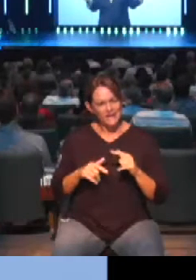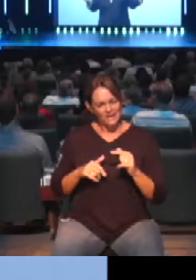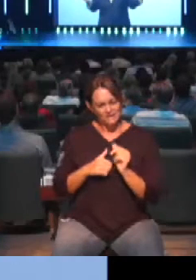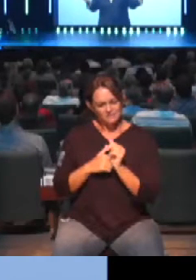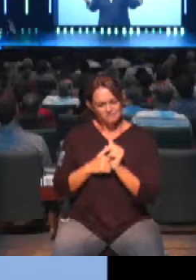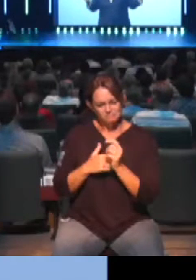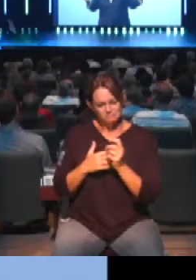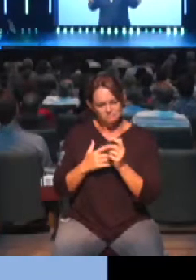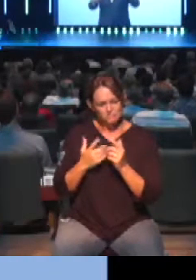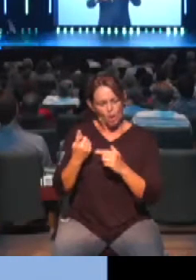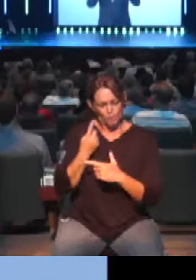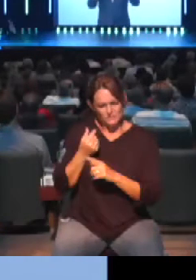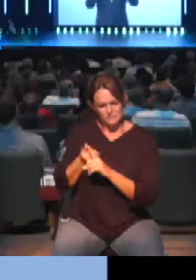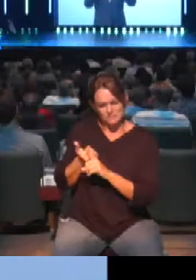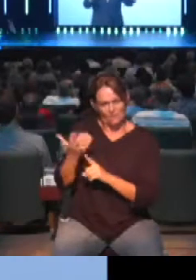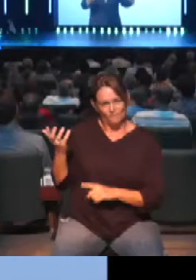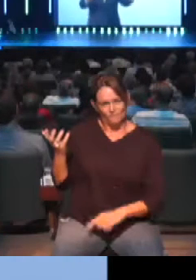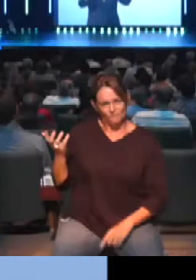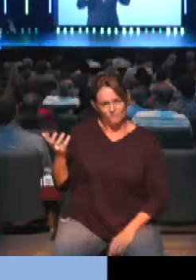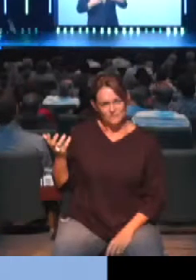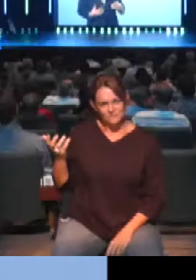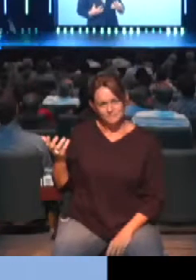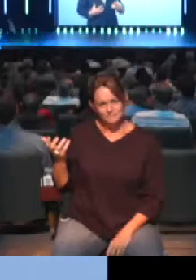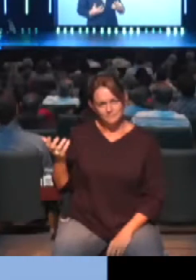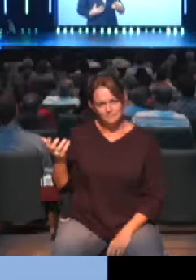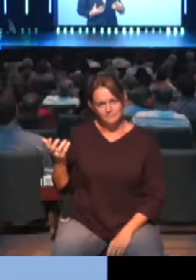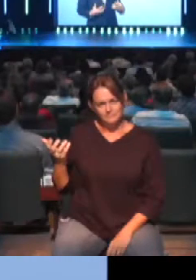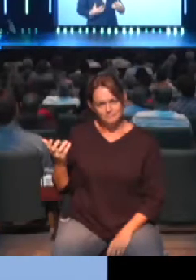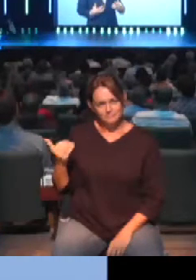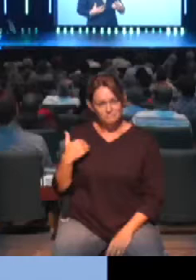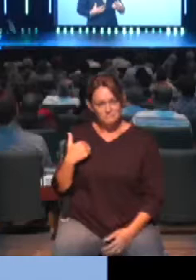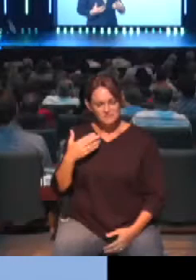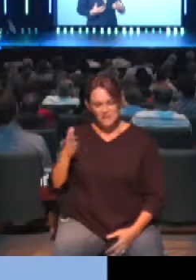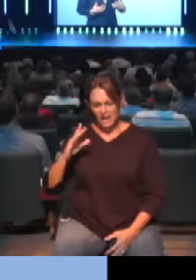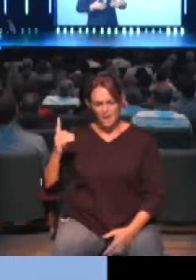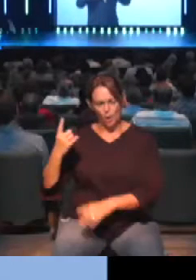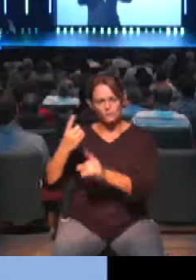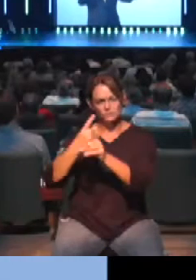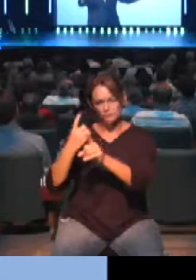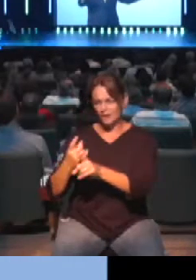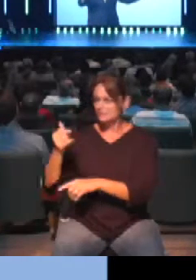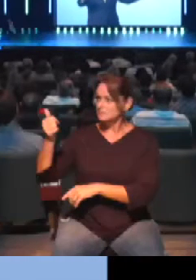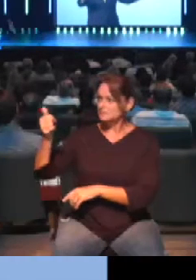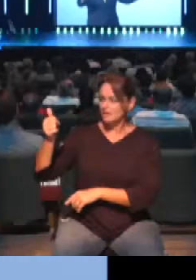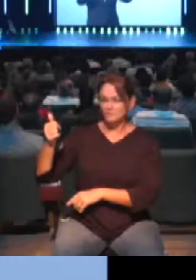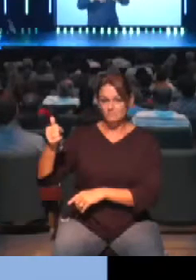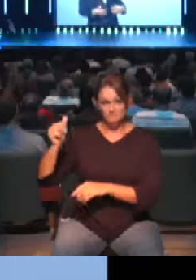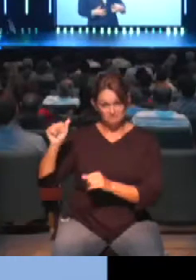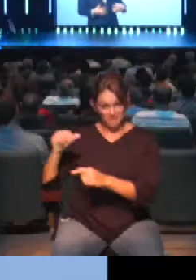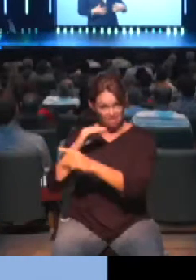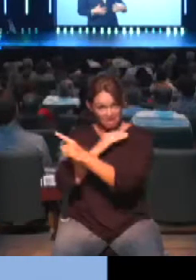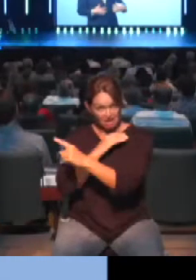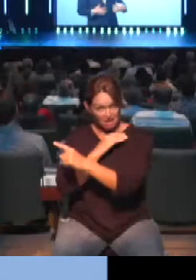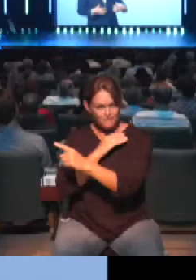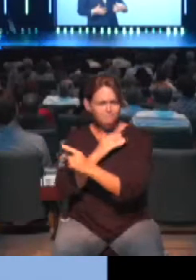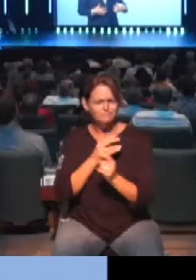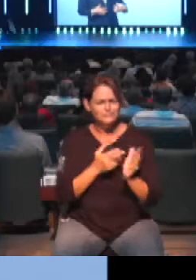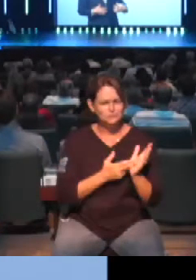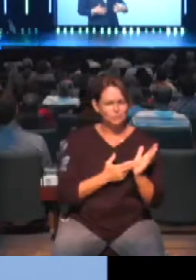outside of himself. He can never do anything against his character. For instance, God can't lie because he is